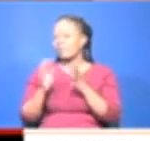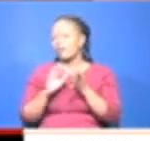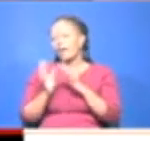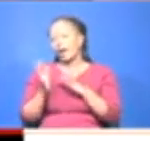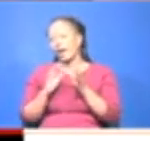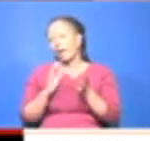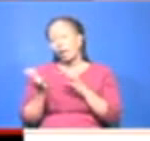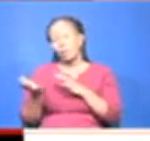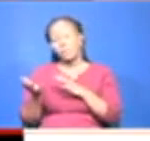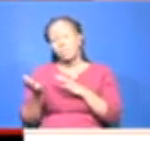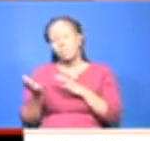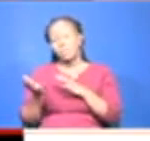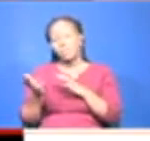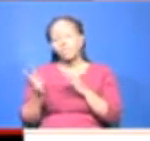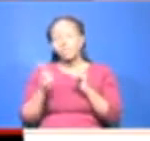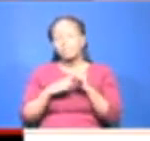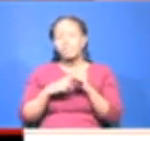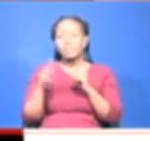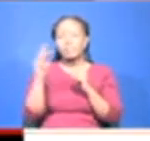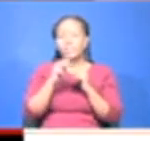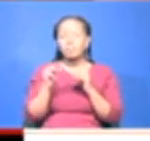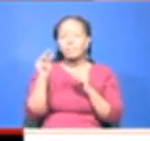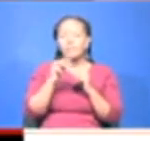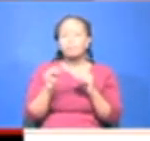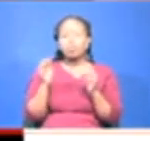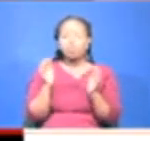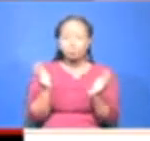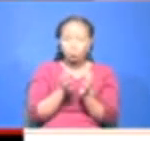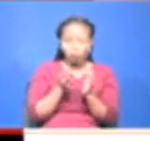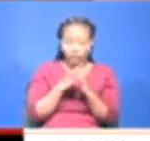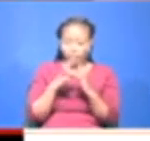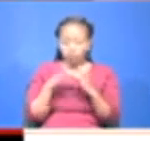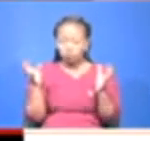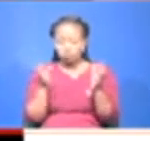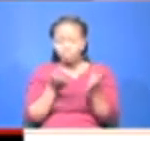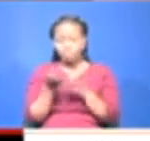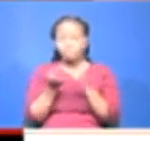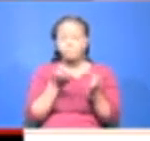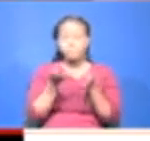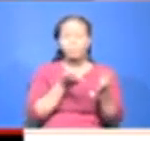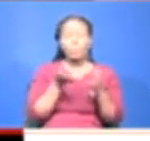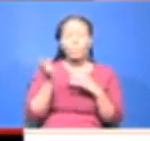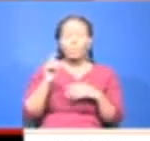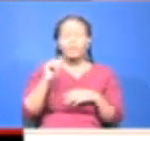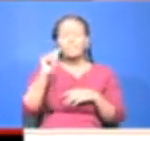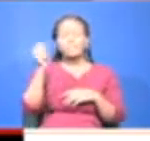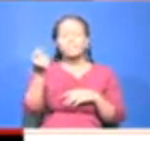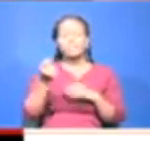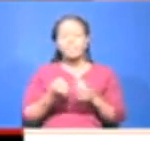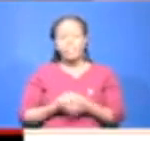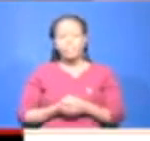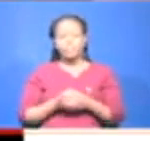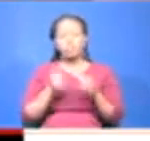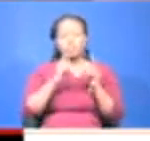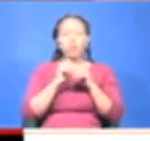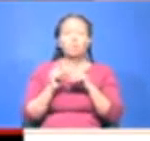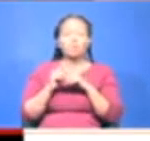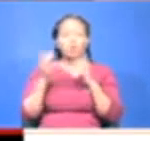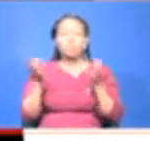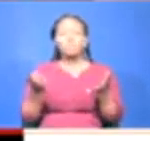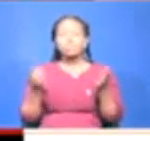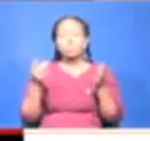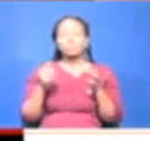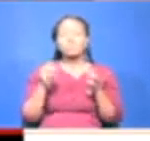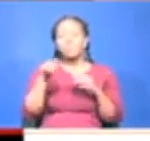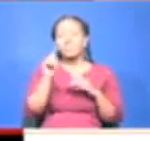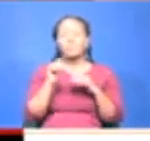there's about 7 million micro, small, and medium enterprises in Kenya. The proportion of that in agriculture is